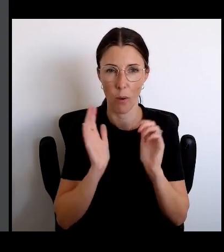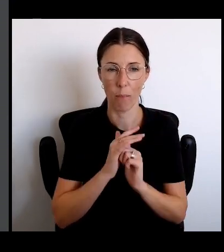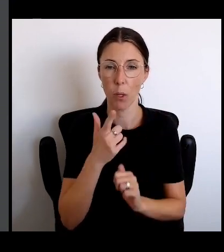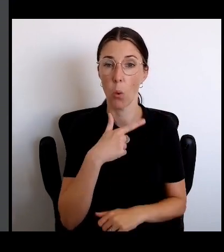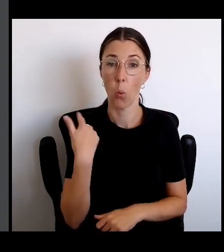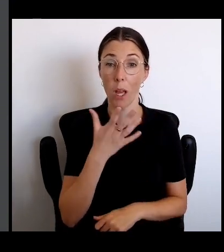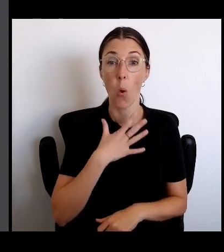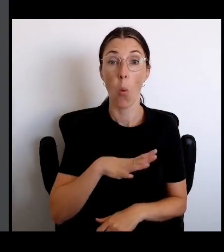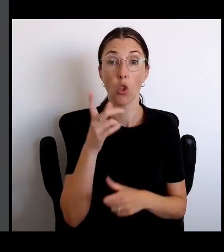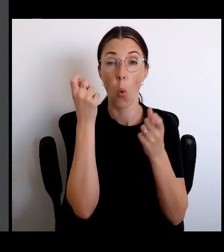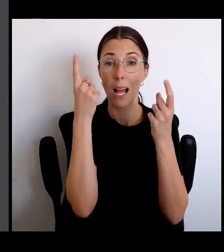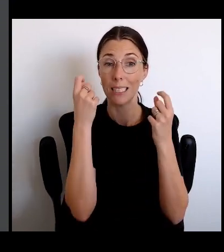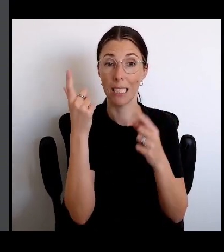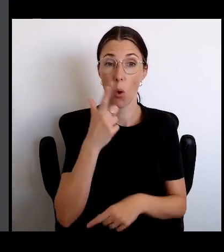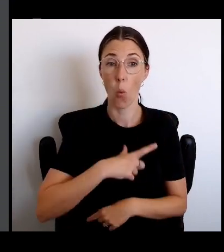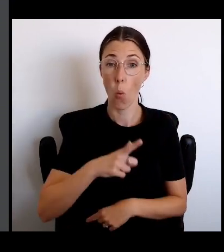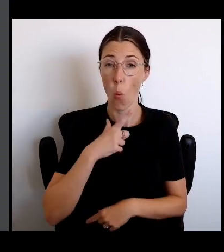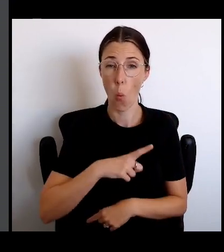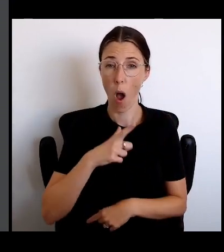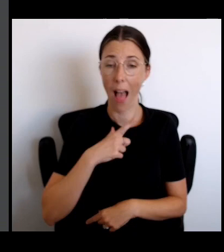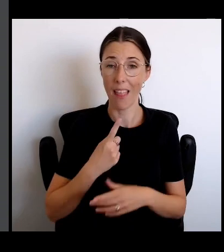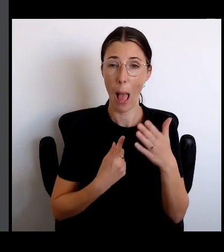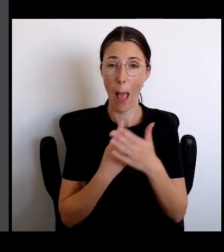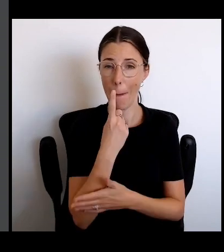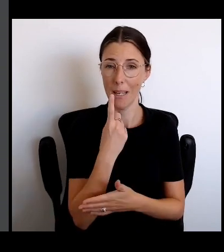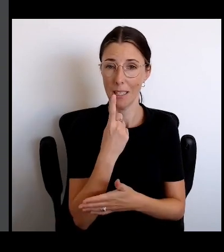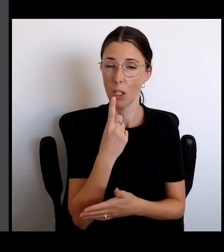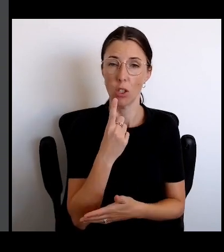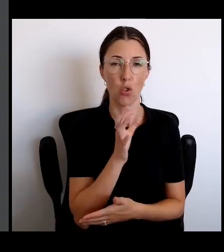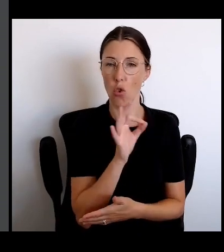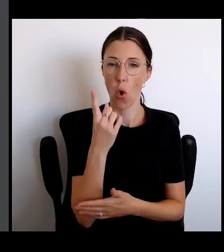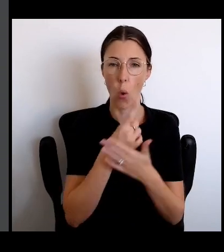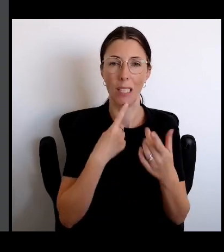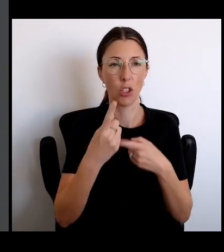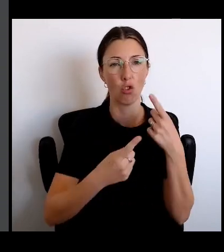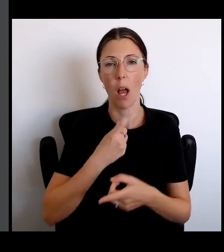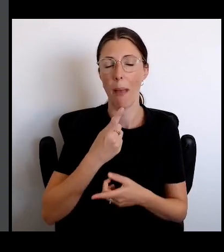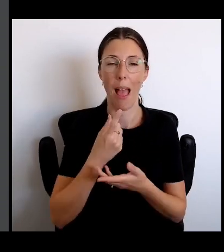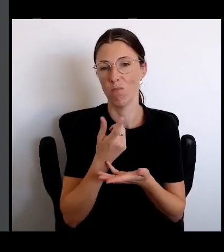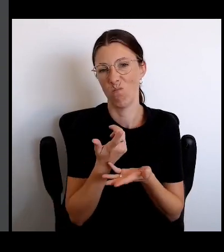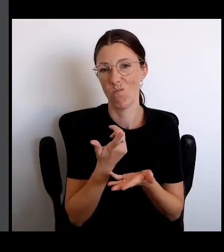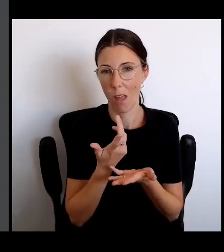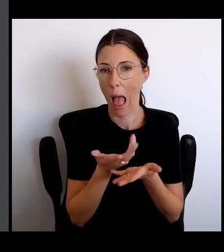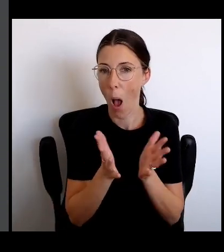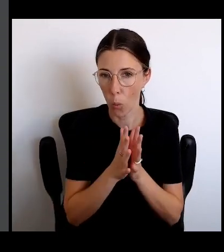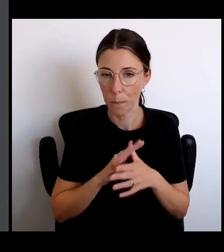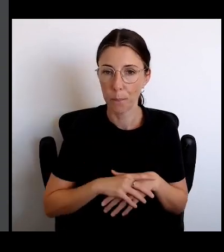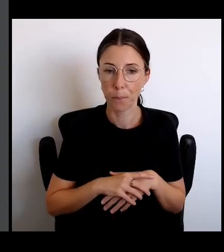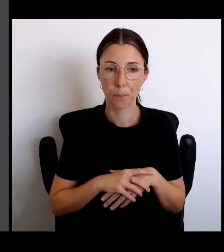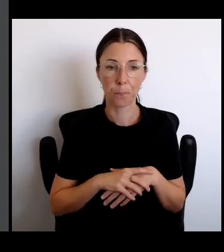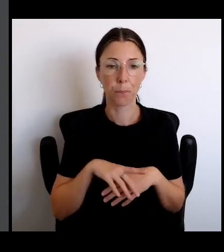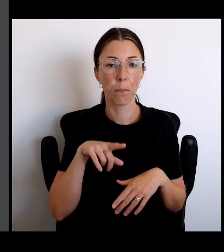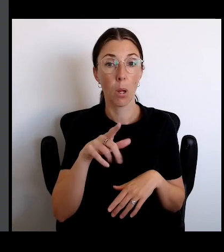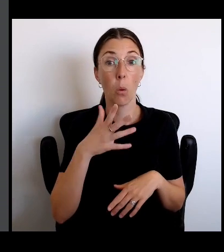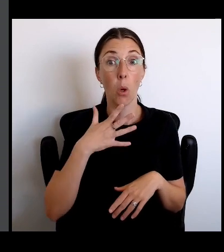why was this happening, not just describe what was happening. And so we embarked upon a piece of really deep qualitative research that